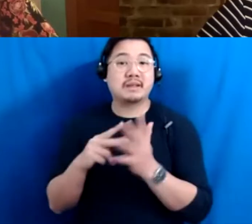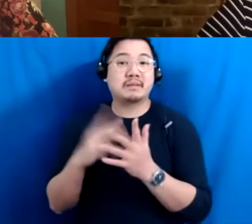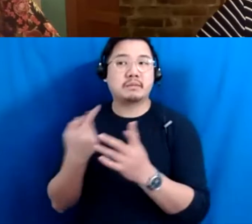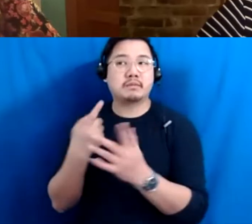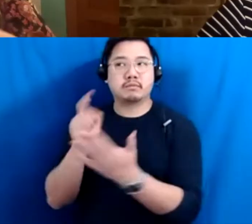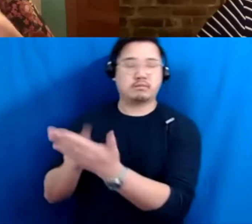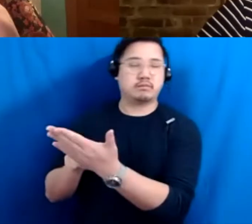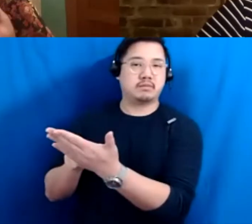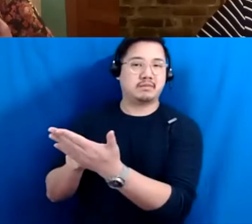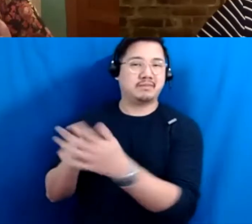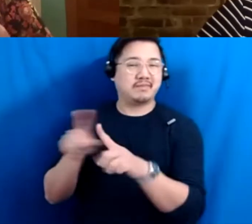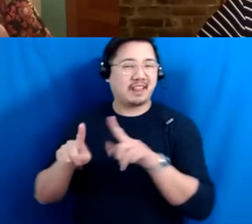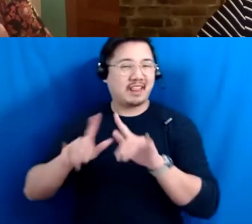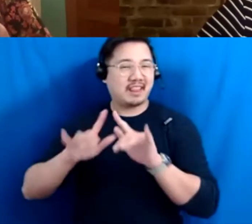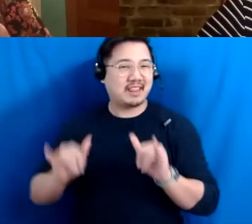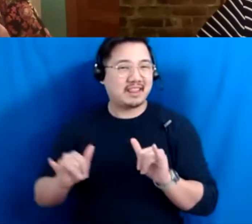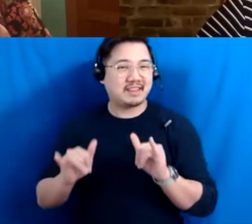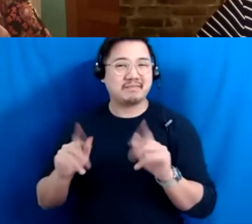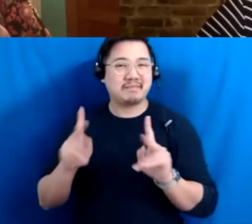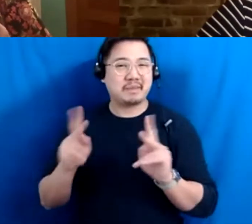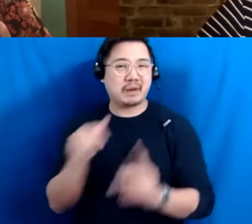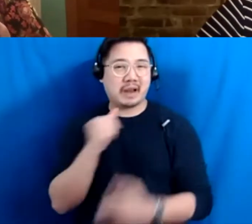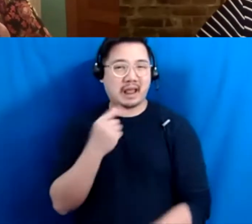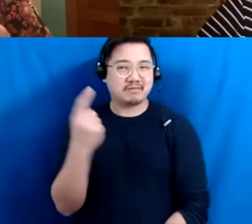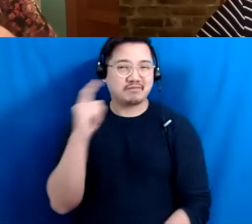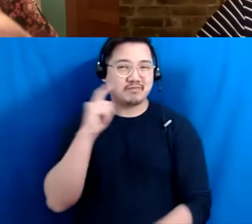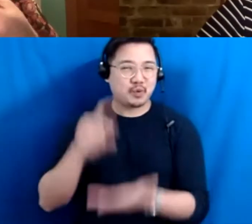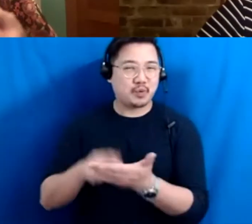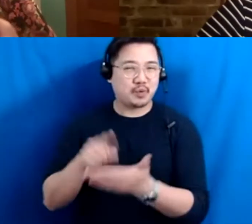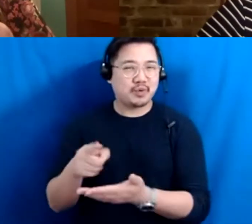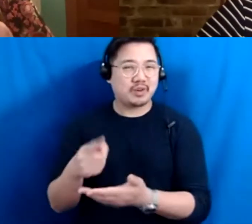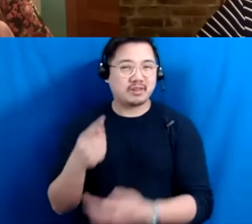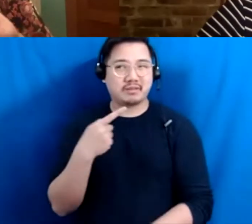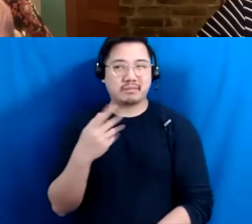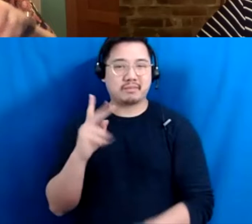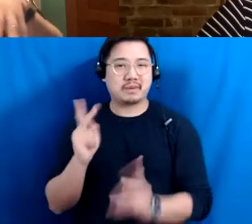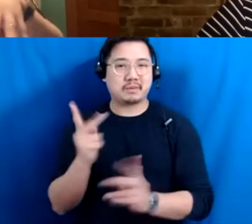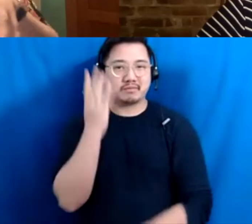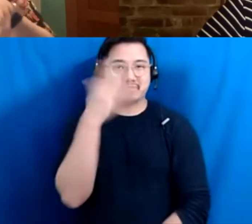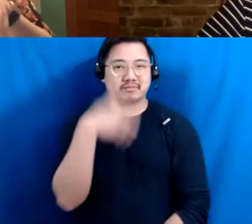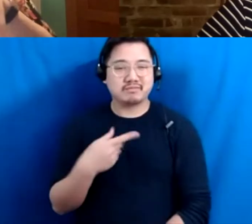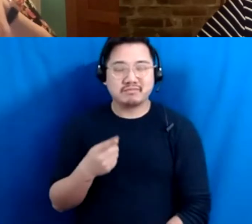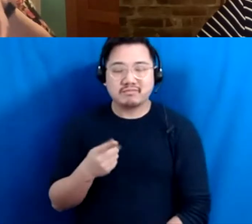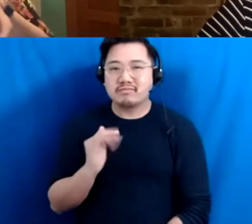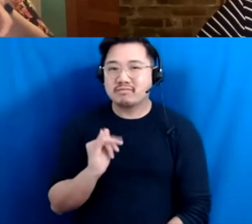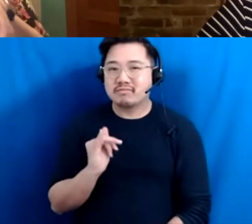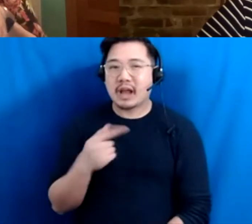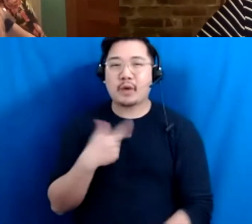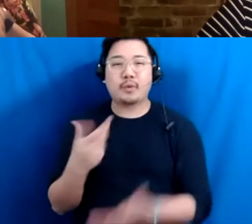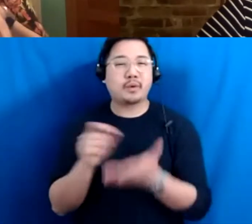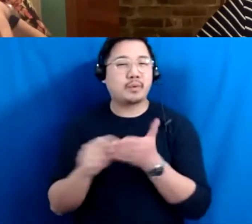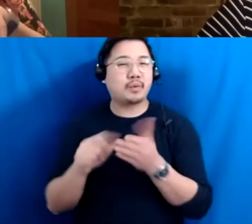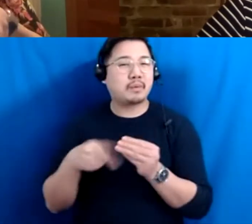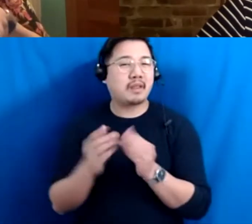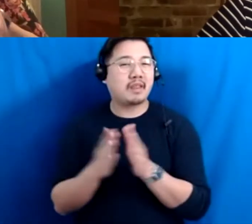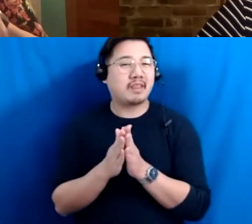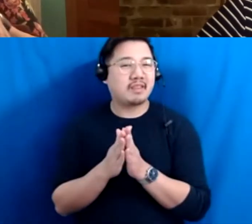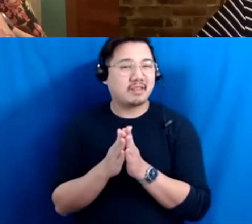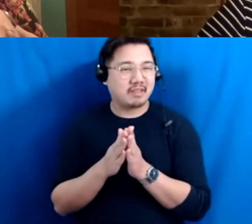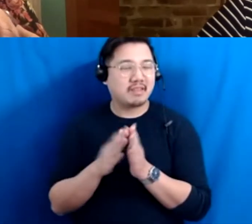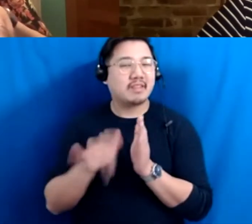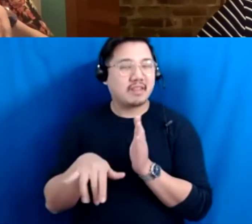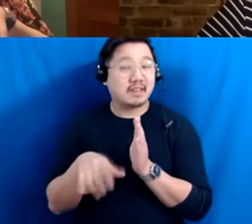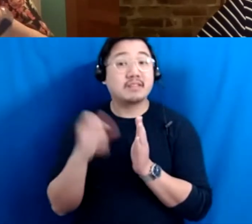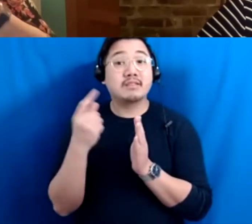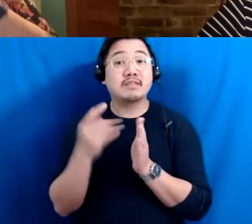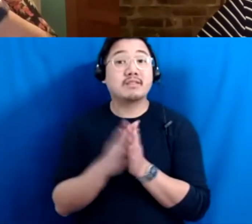invisible. And I wanted to create that feeling in the book as well. So in the first half of the book, it's called They See Themselves, and it's basically the